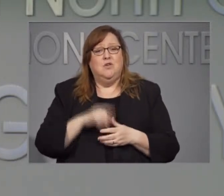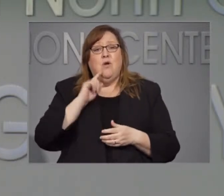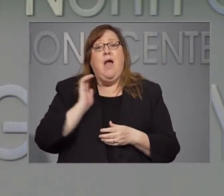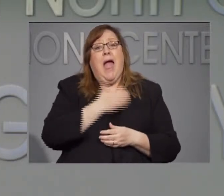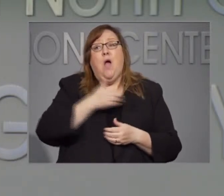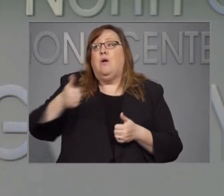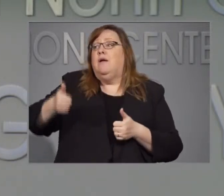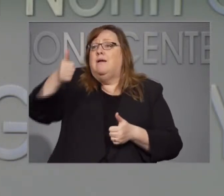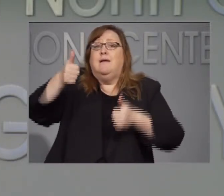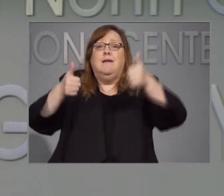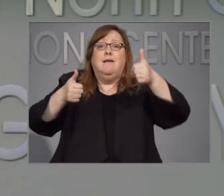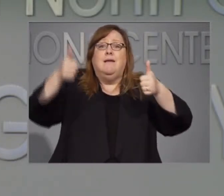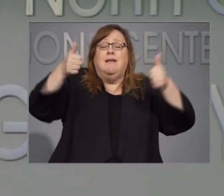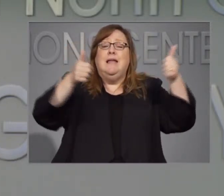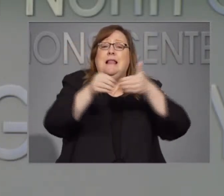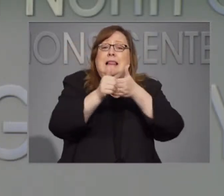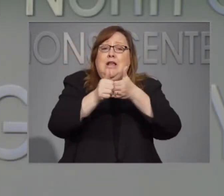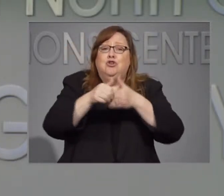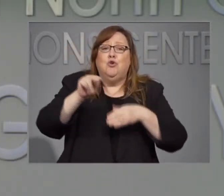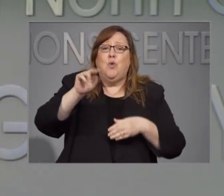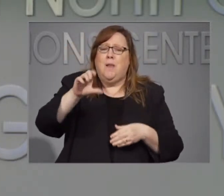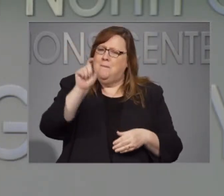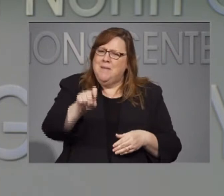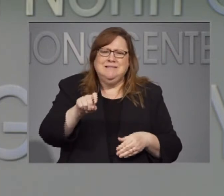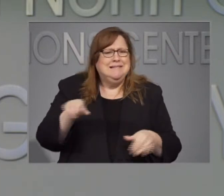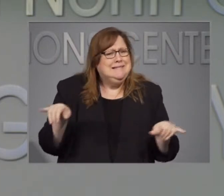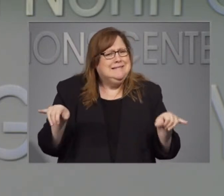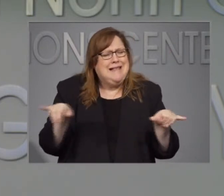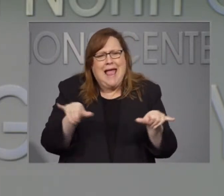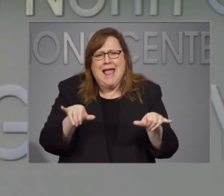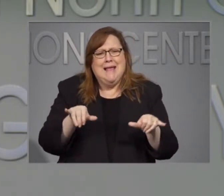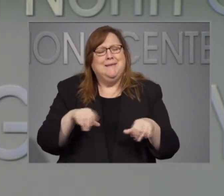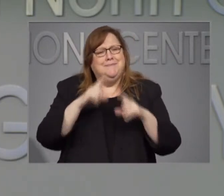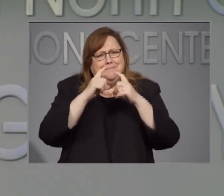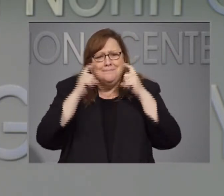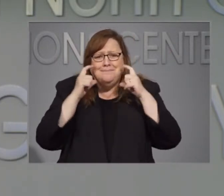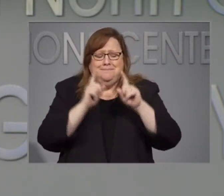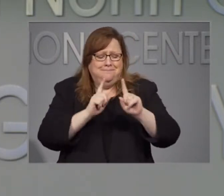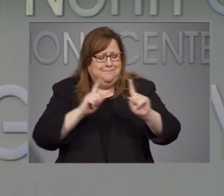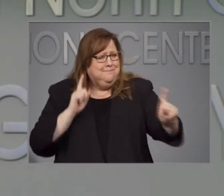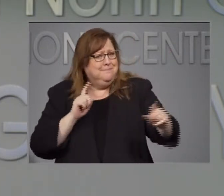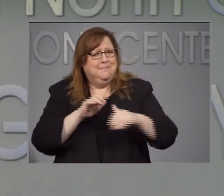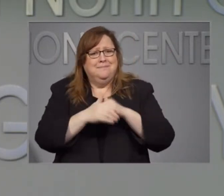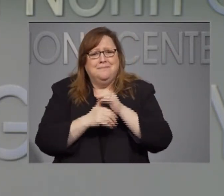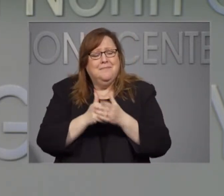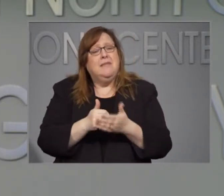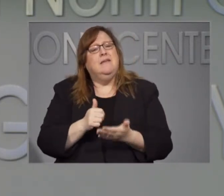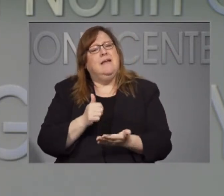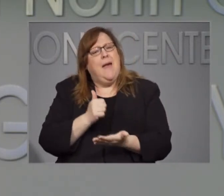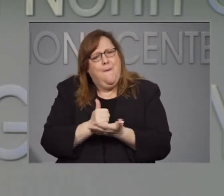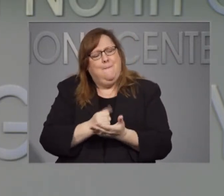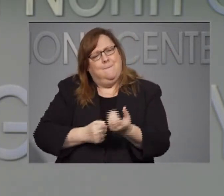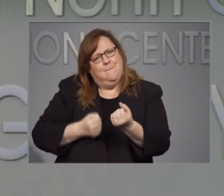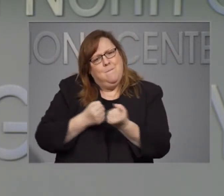by example, it'll help us a lot. Because I'm going to say right now, the priority is getting our children in school